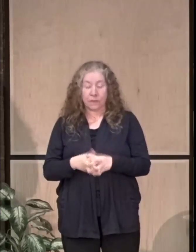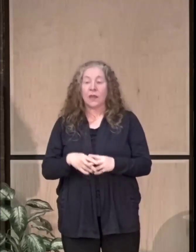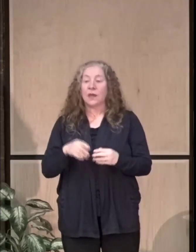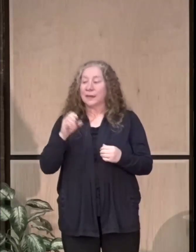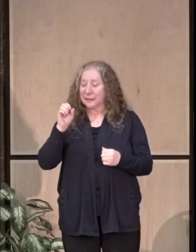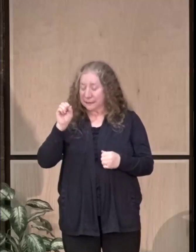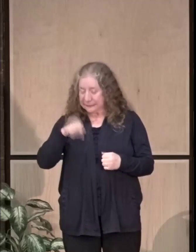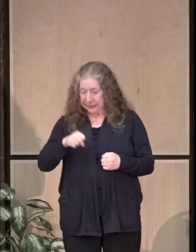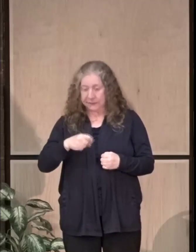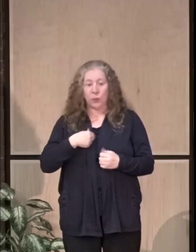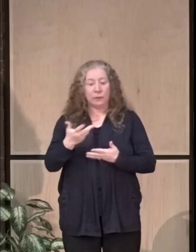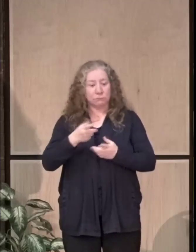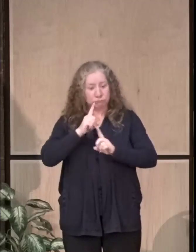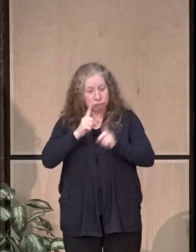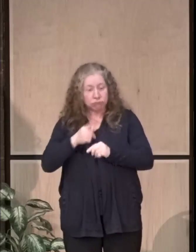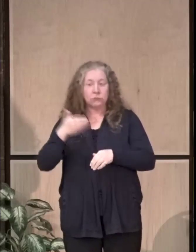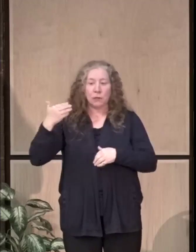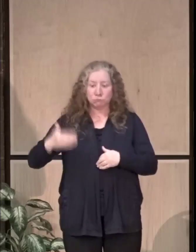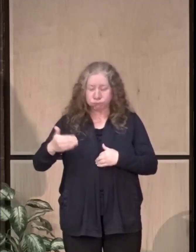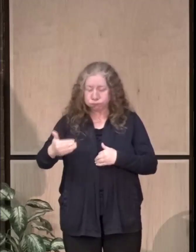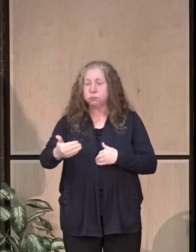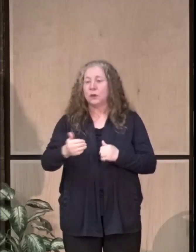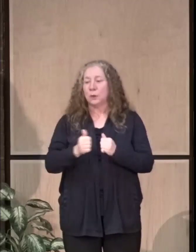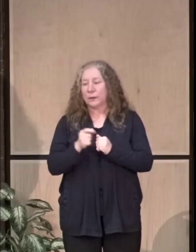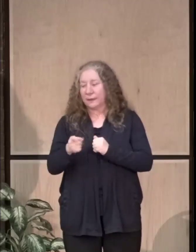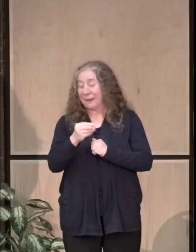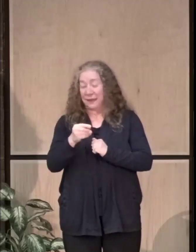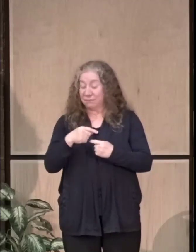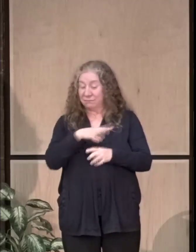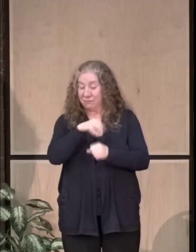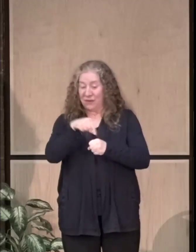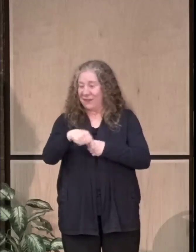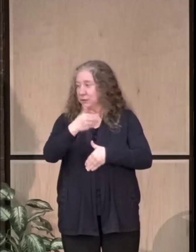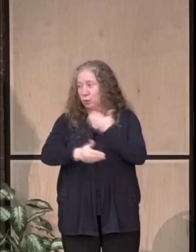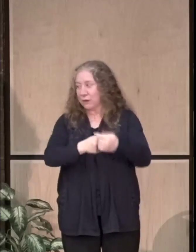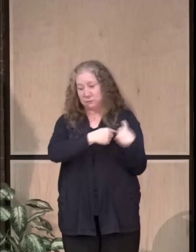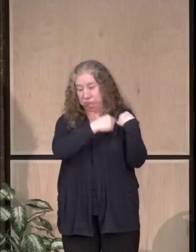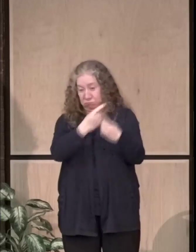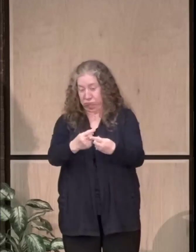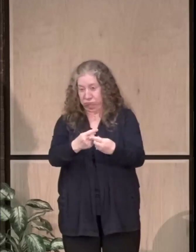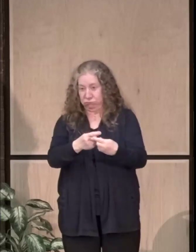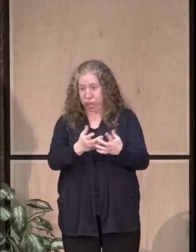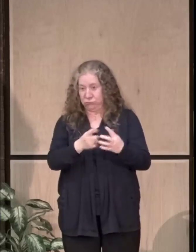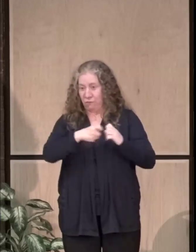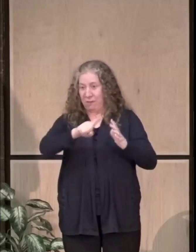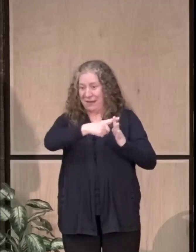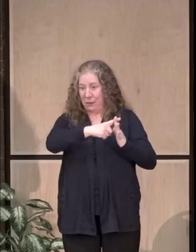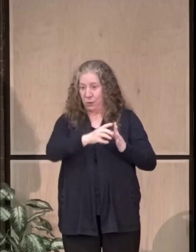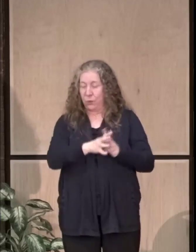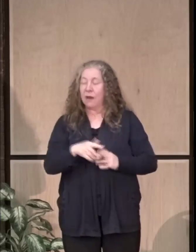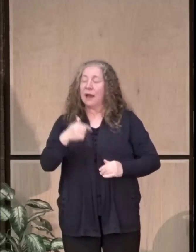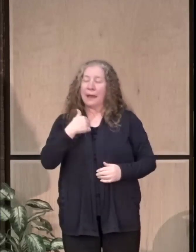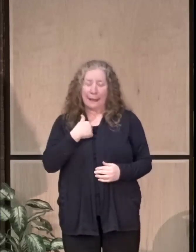conversations with him and he has been involved in this process from the get-go. So I think, I mean, I was